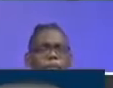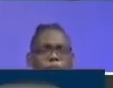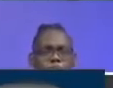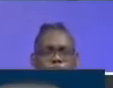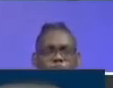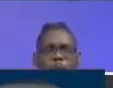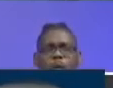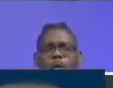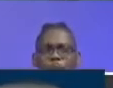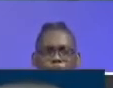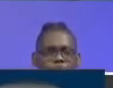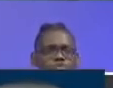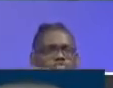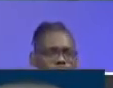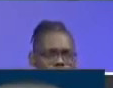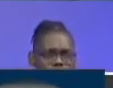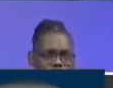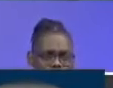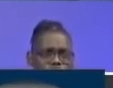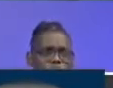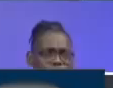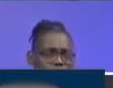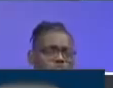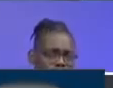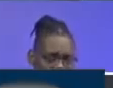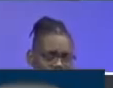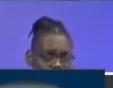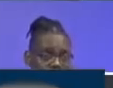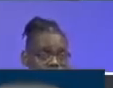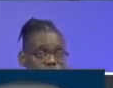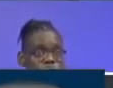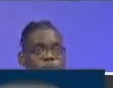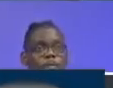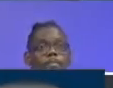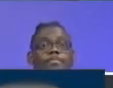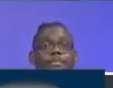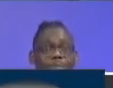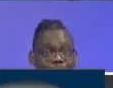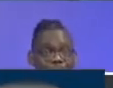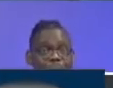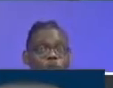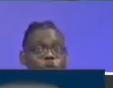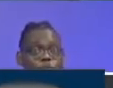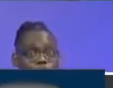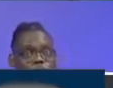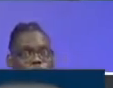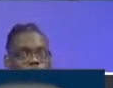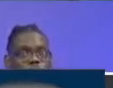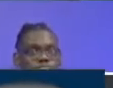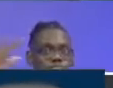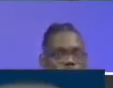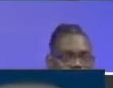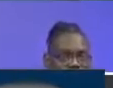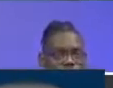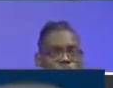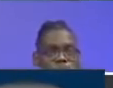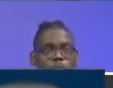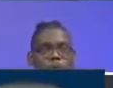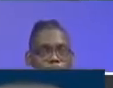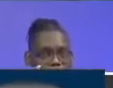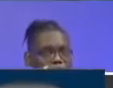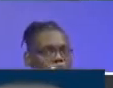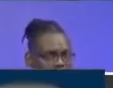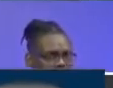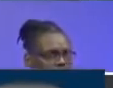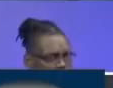a flight that had to be diverted to Puerto Rico, sorry. And those passengers had to overnight there.